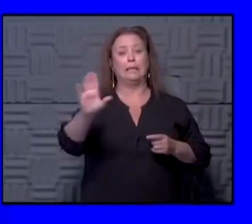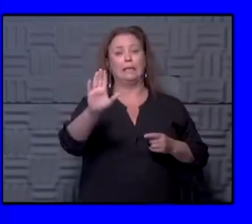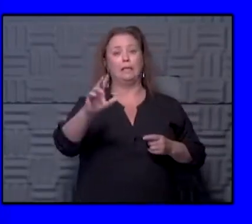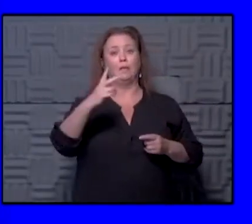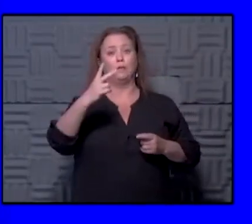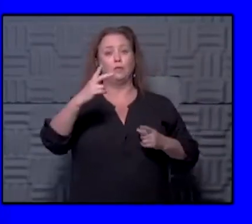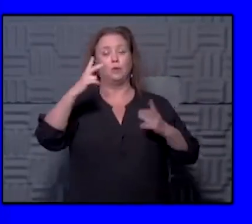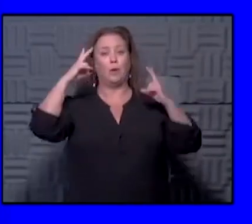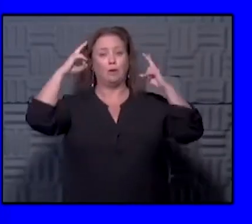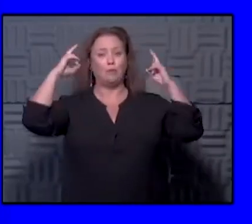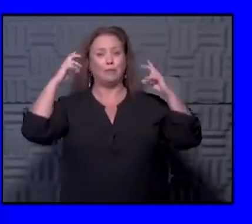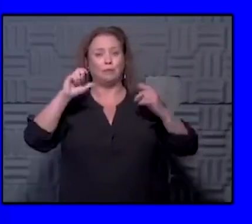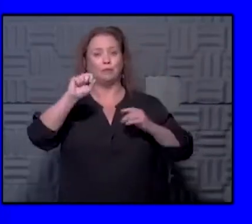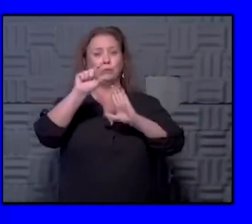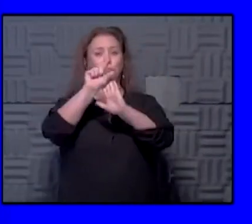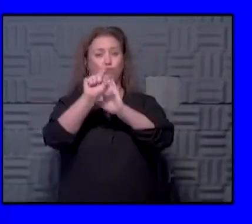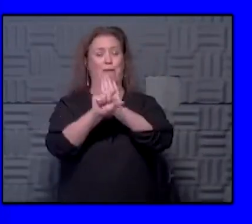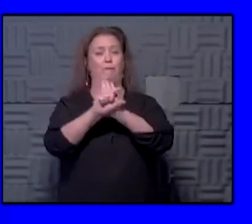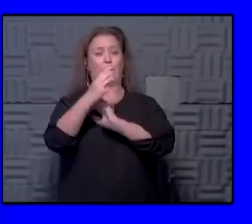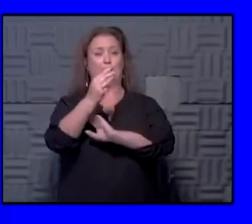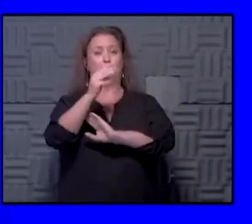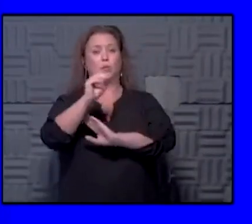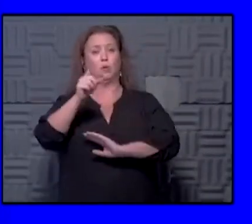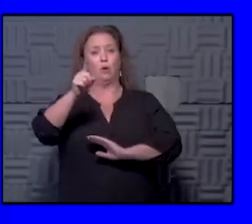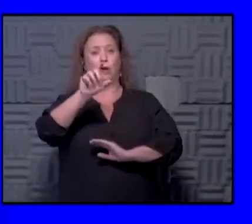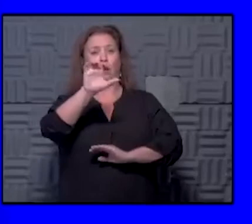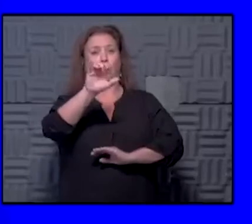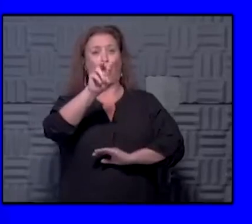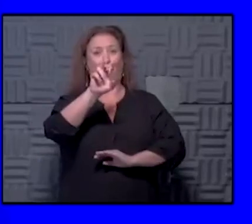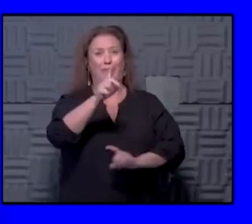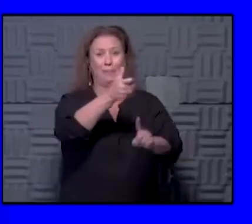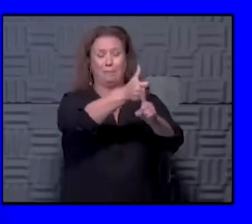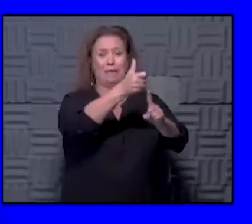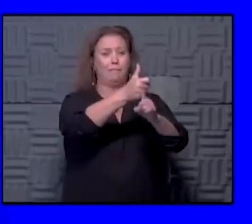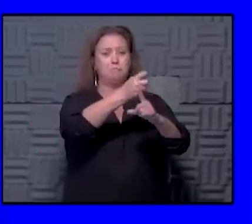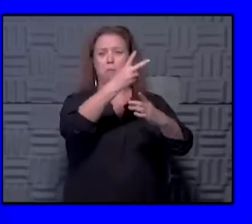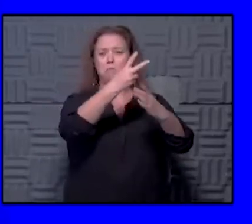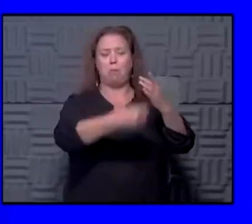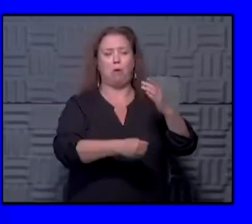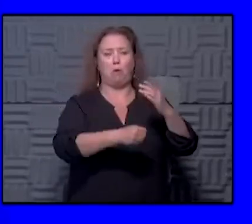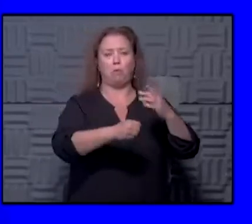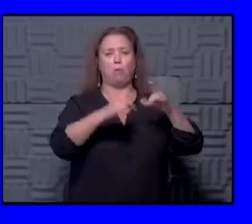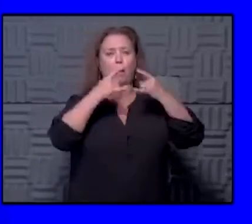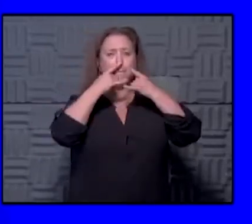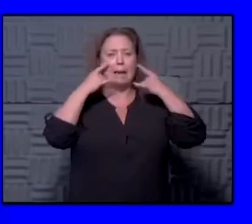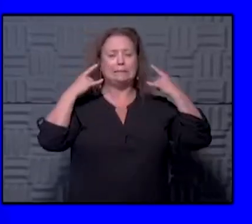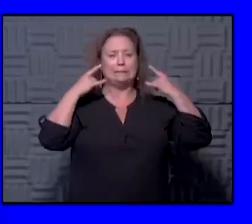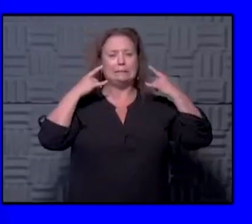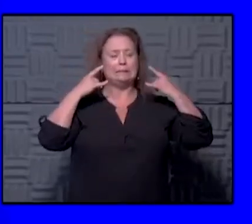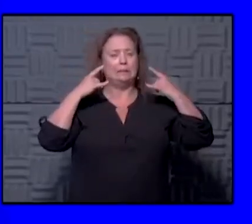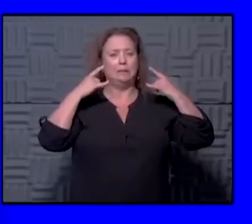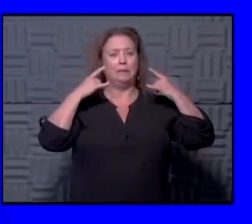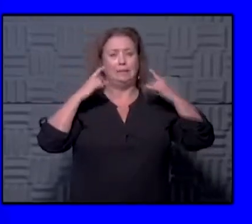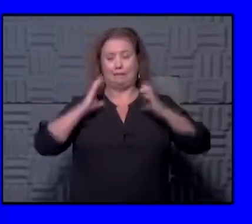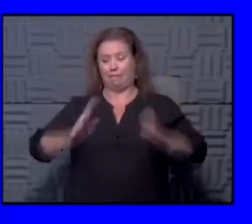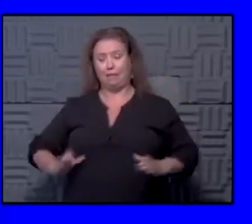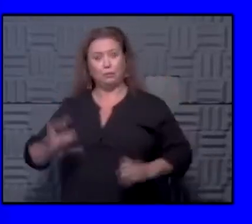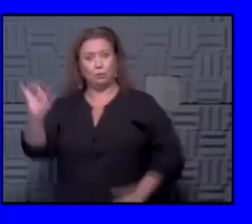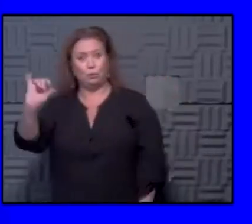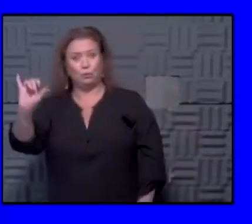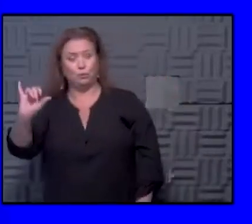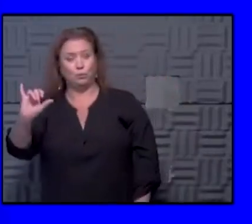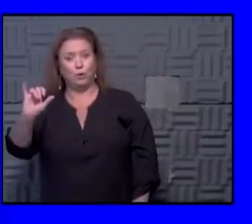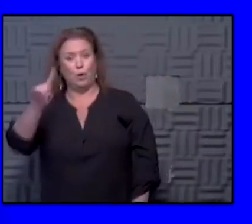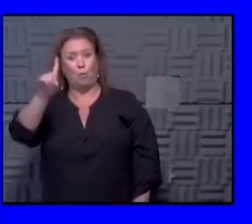two hairdressers in Springfield who had COVID-19, but both parties were wearing a mask, the hairdressers and the clients, and